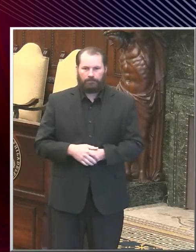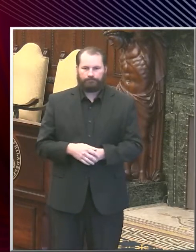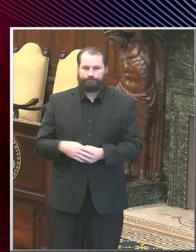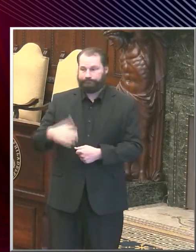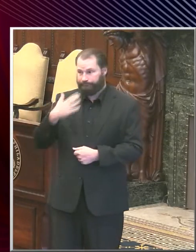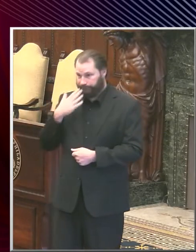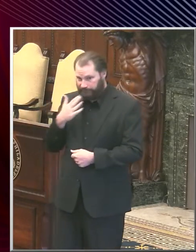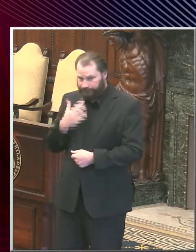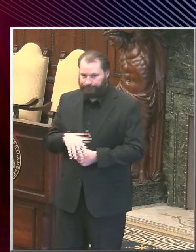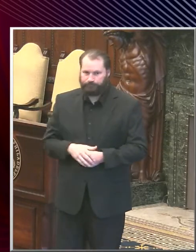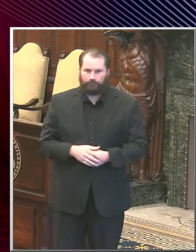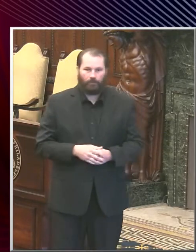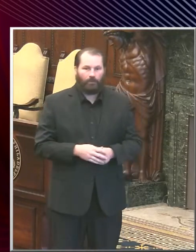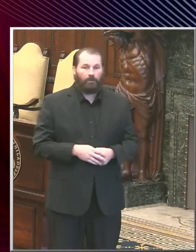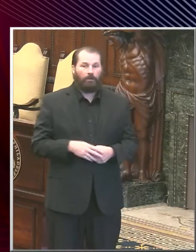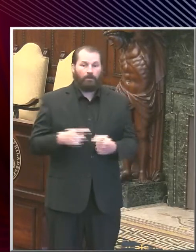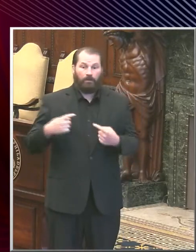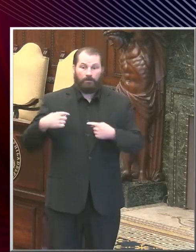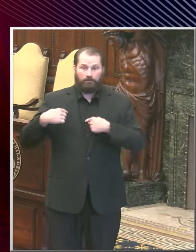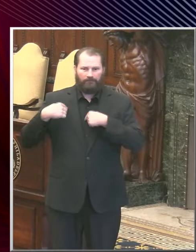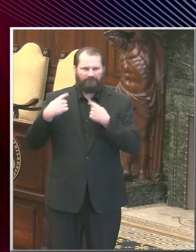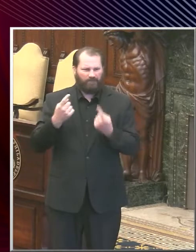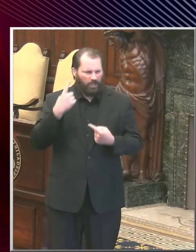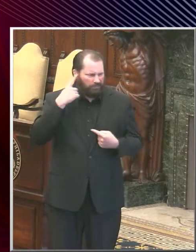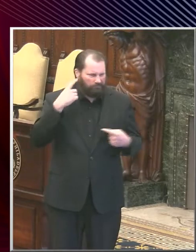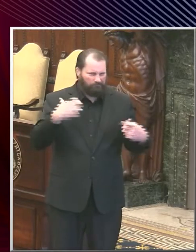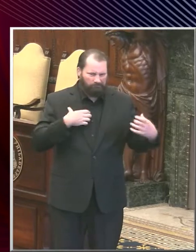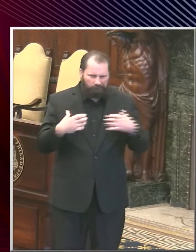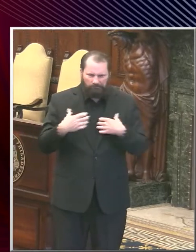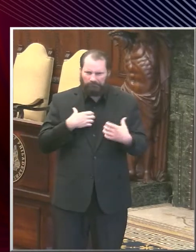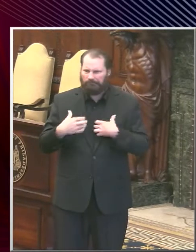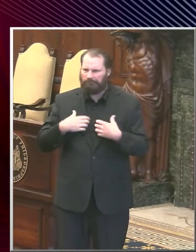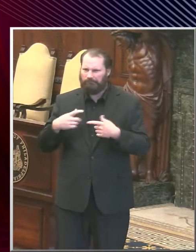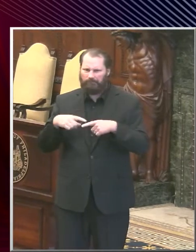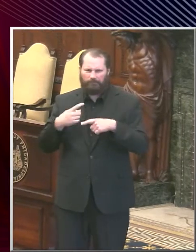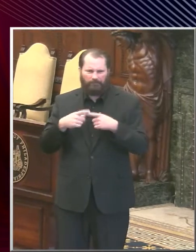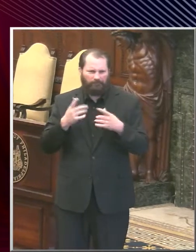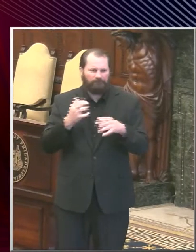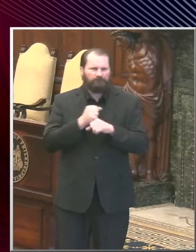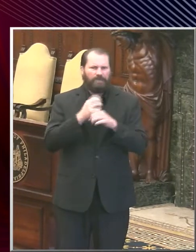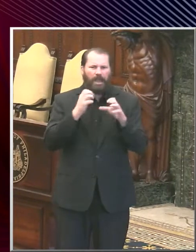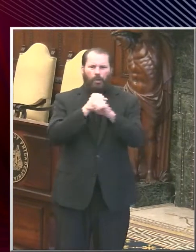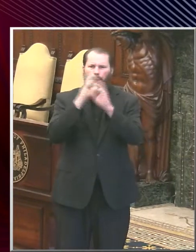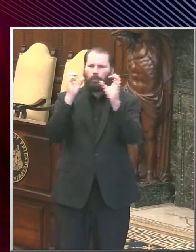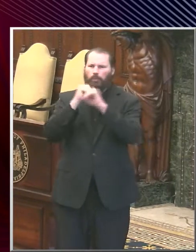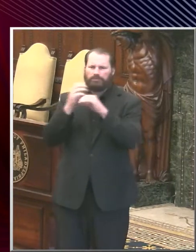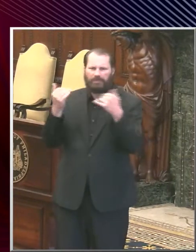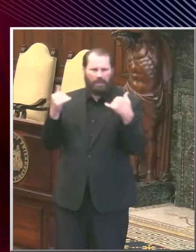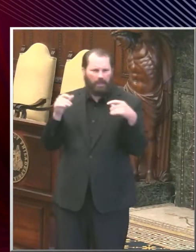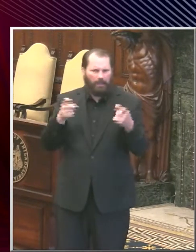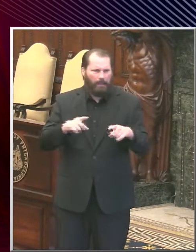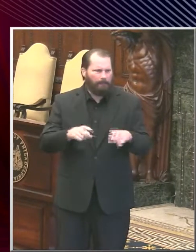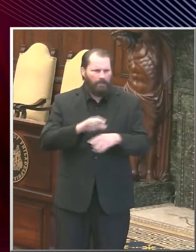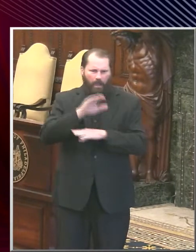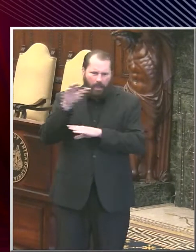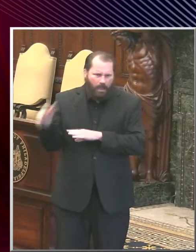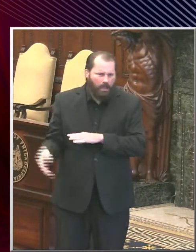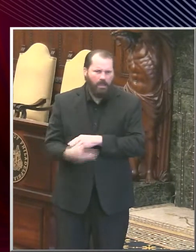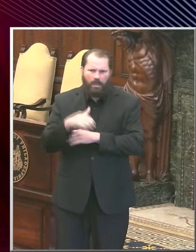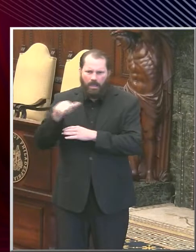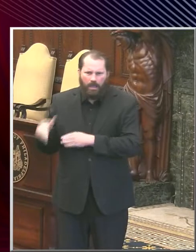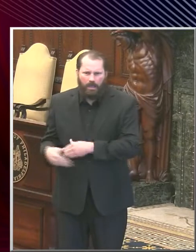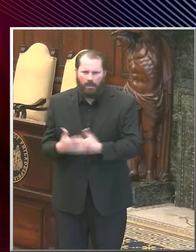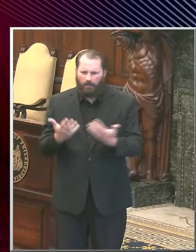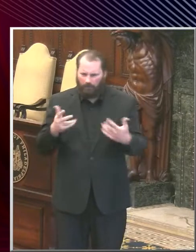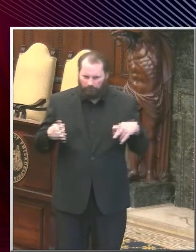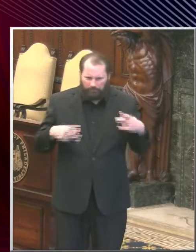received many complaints about fireworks going off at all hours, disrupting sleep, causing anxiety in people and